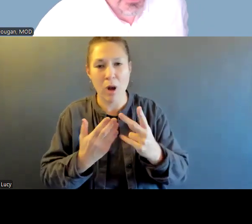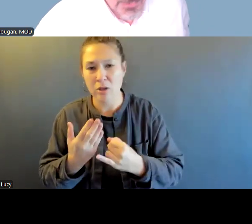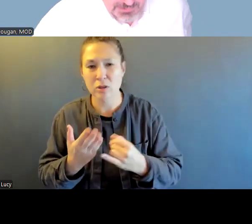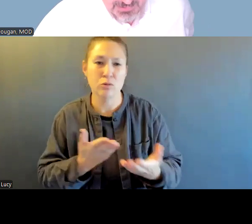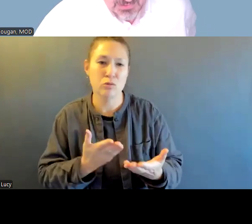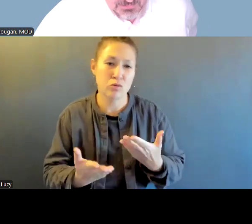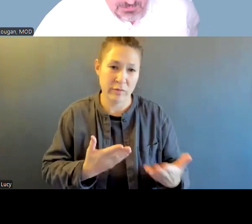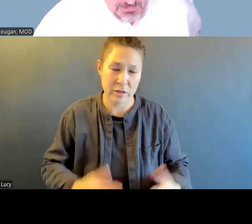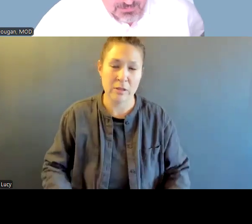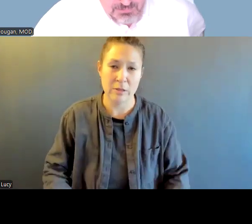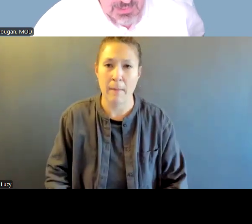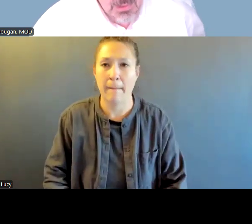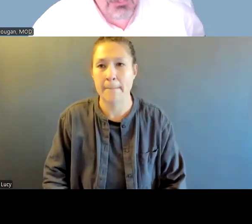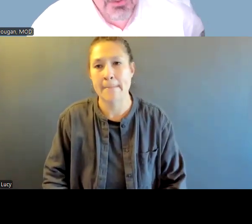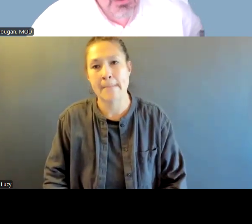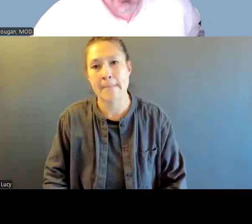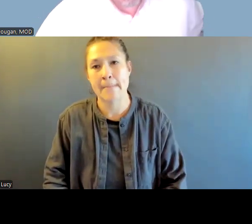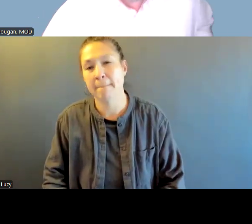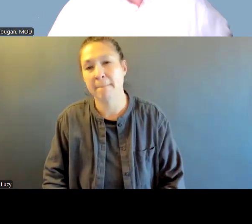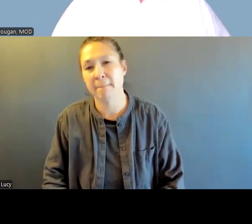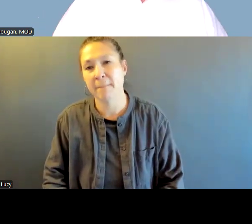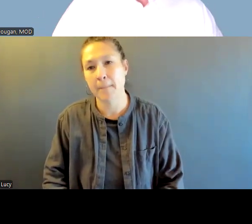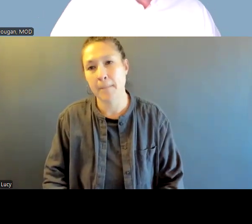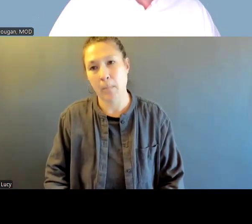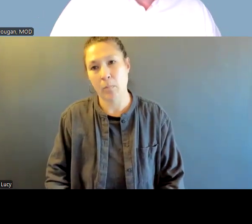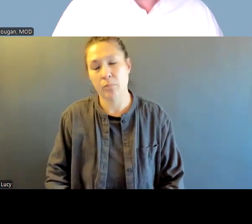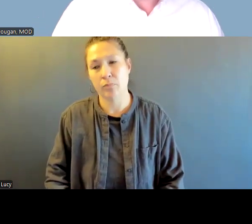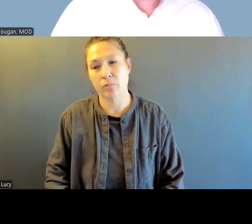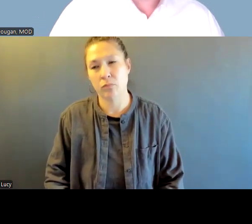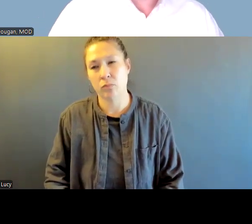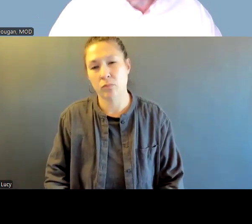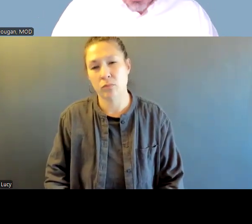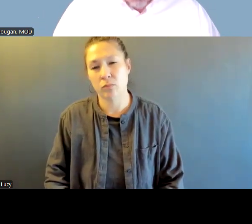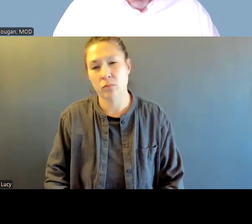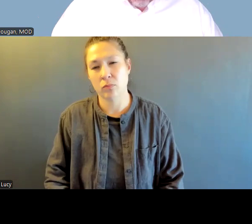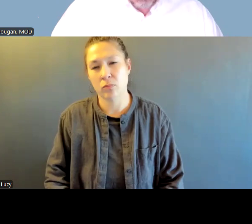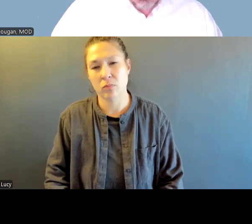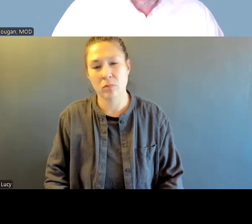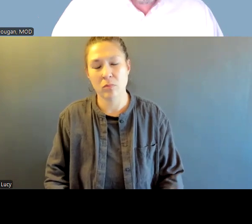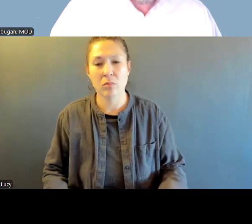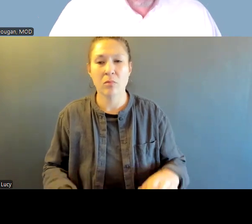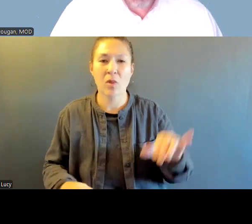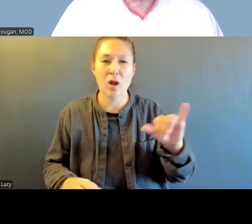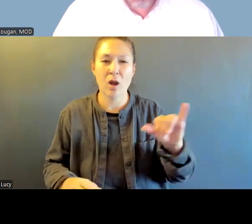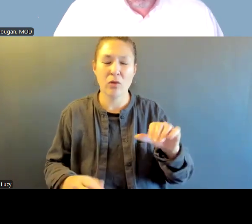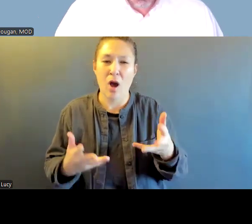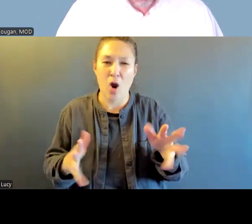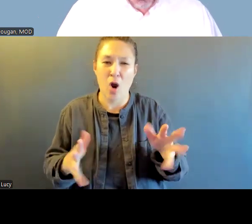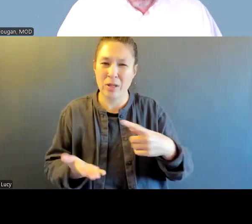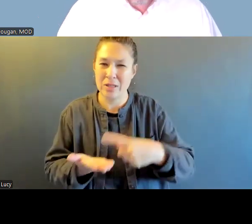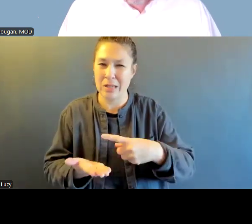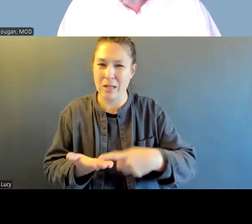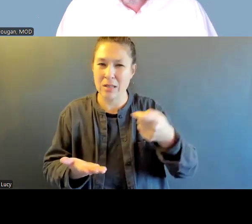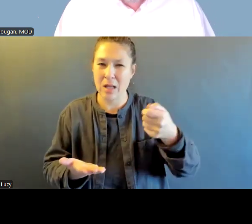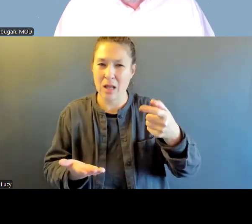And continuing on that, and we've talked about it a little bit briefly, a little bit already, is that the